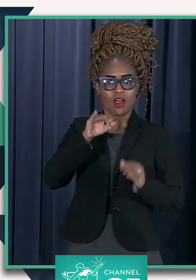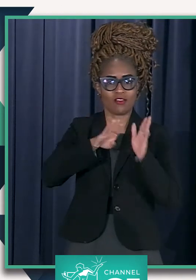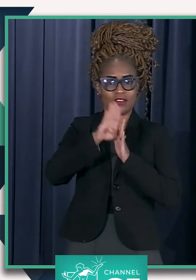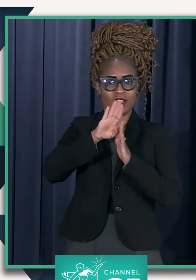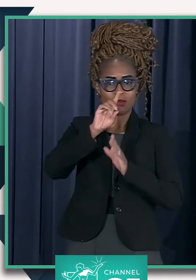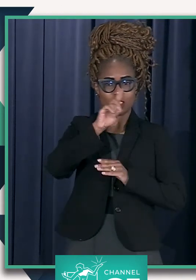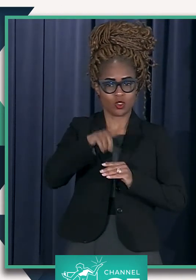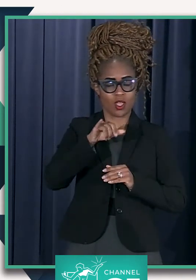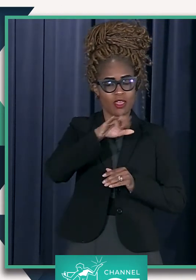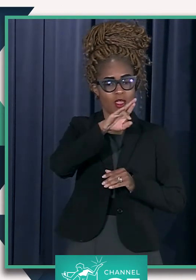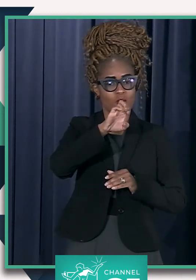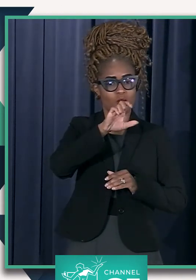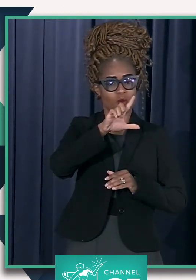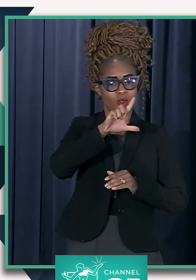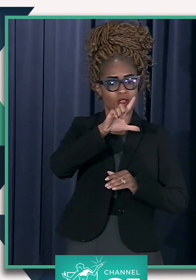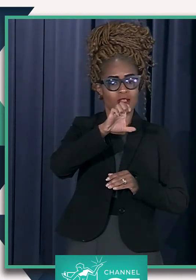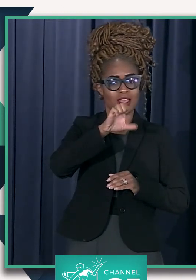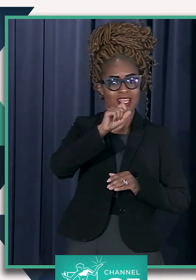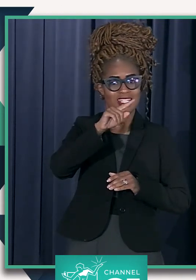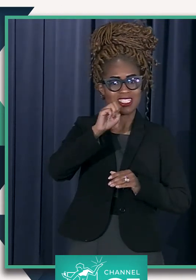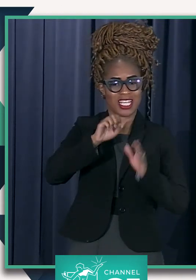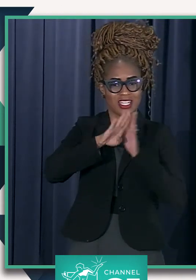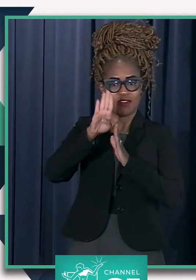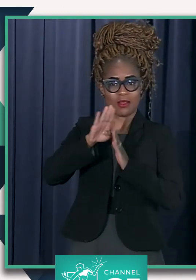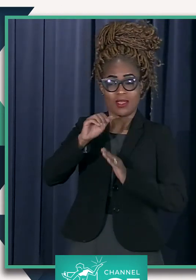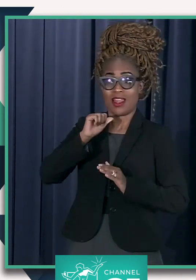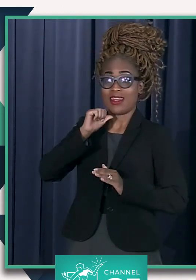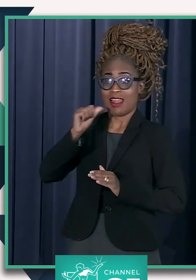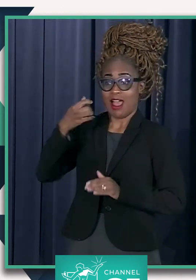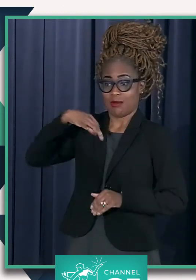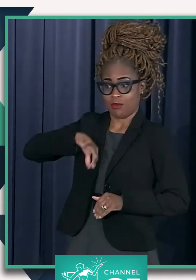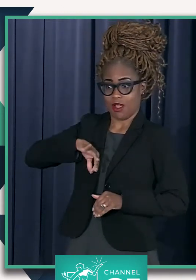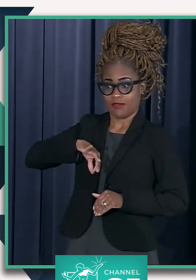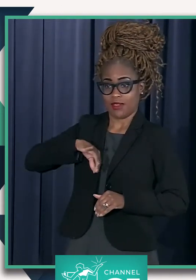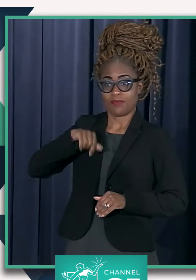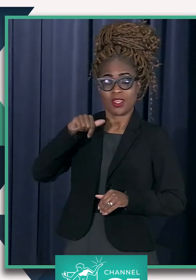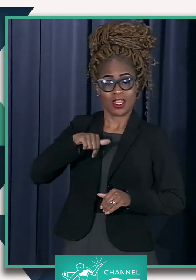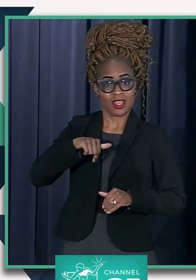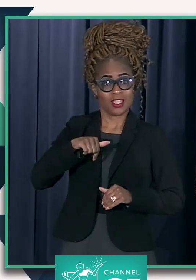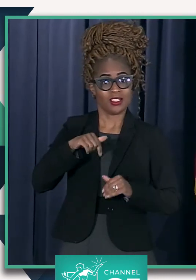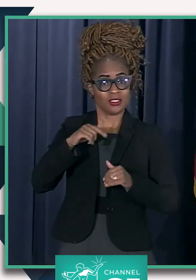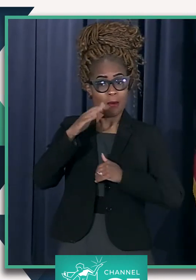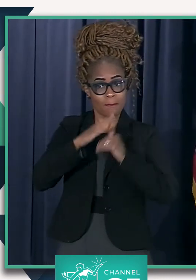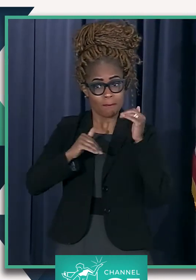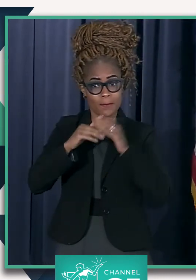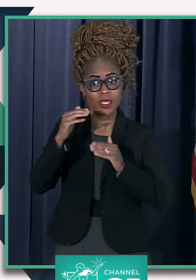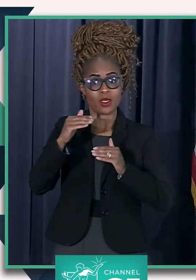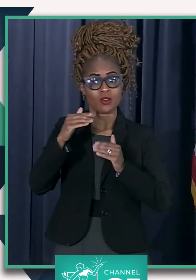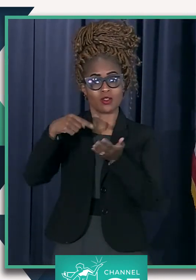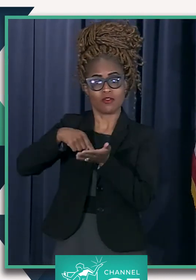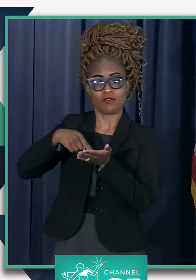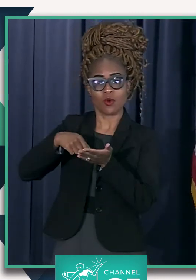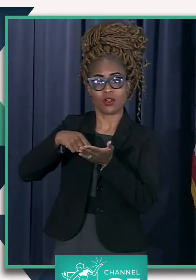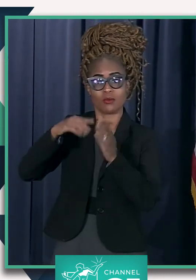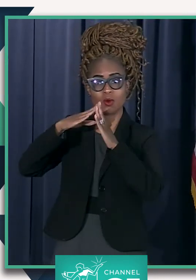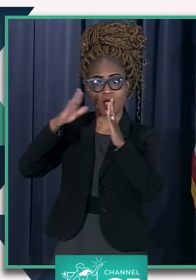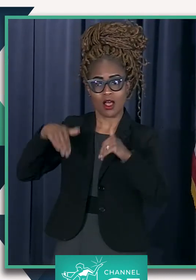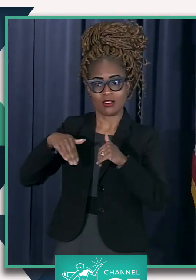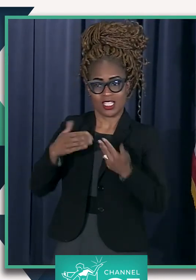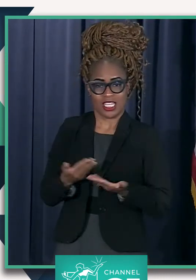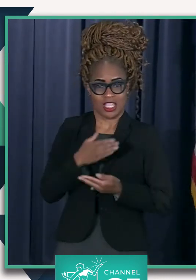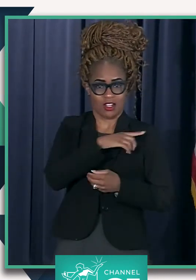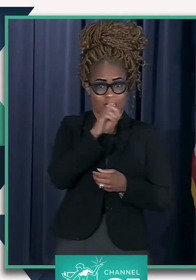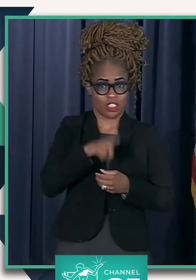estate development nonprofit. My nonprofit builds and preserves affordable housing in Detroit's neighborhoods. I